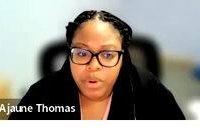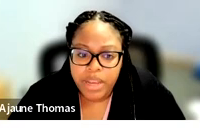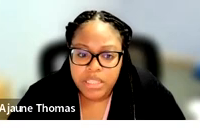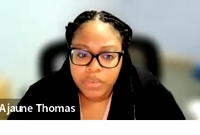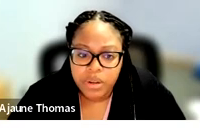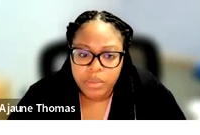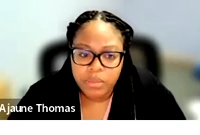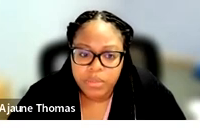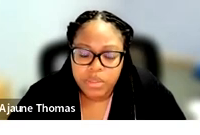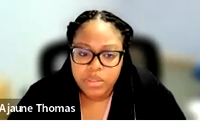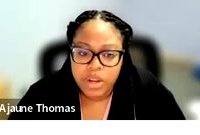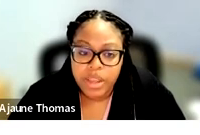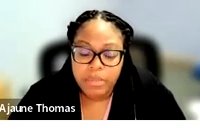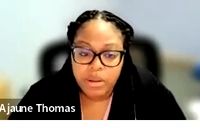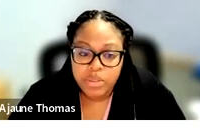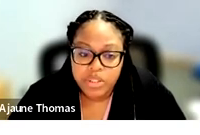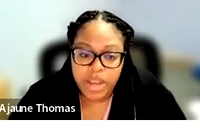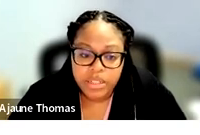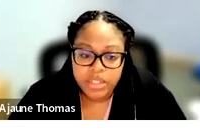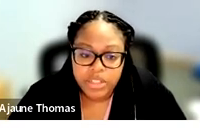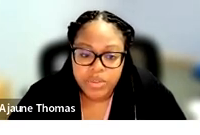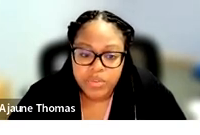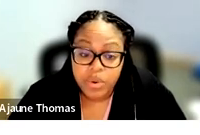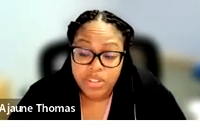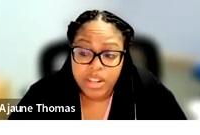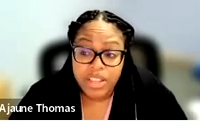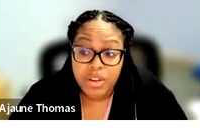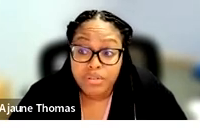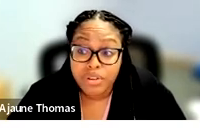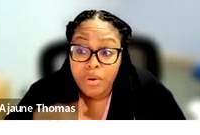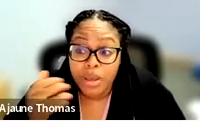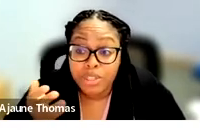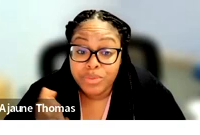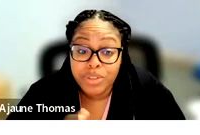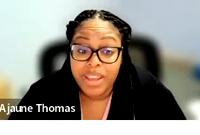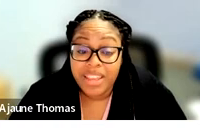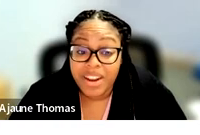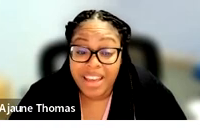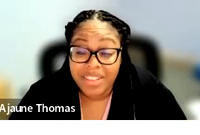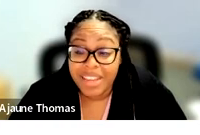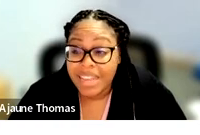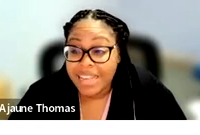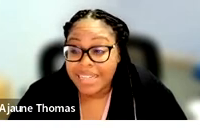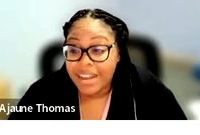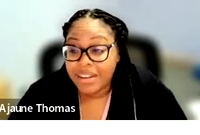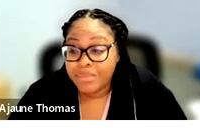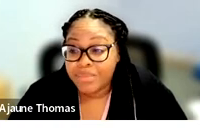range in price from starting at about $200 to $400, and those go up too. So they even have